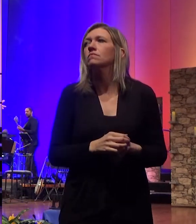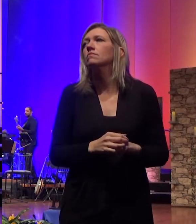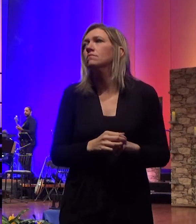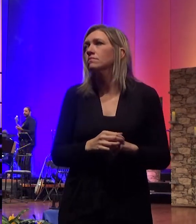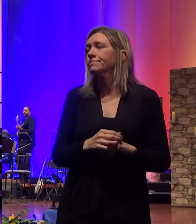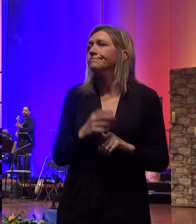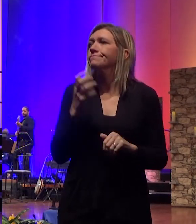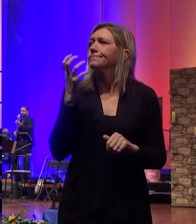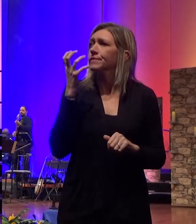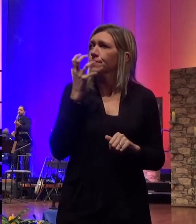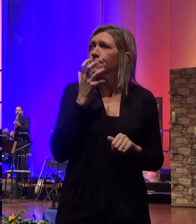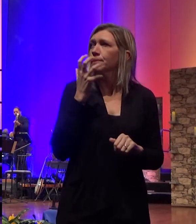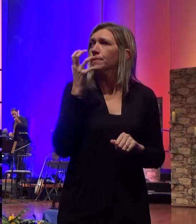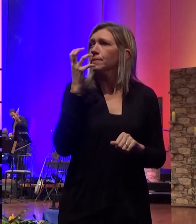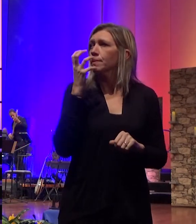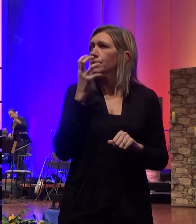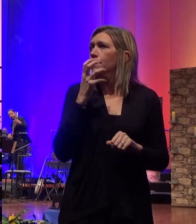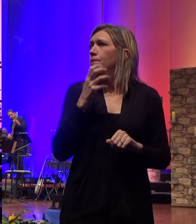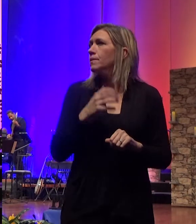oh, oh,